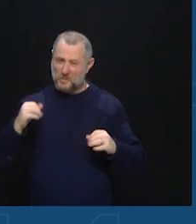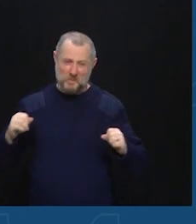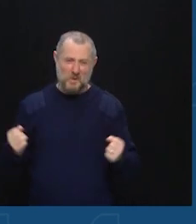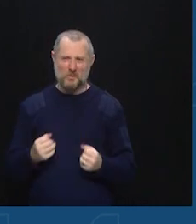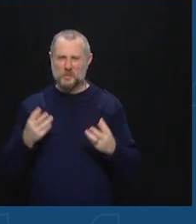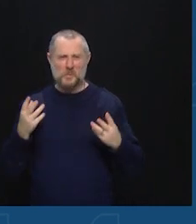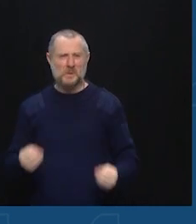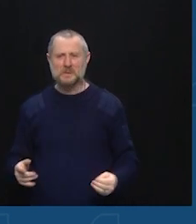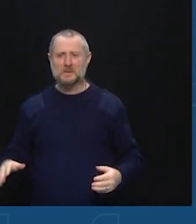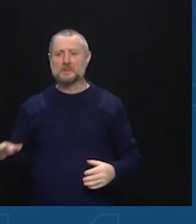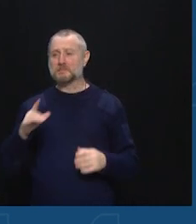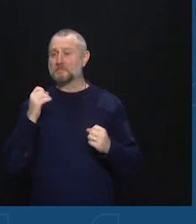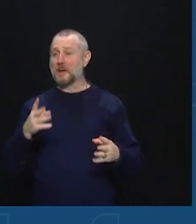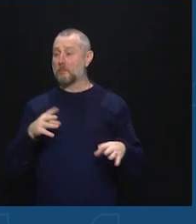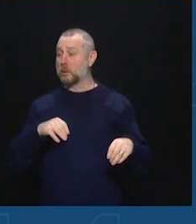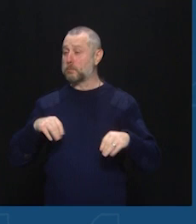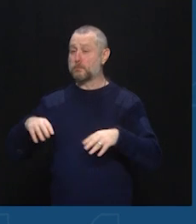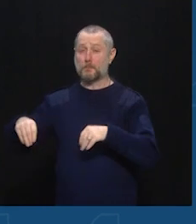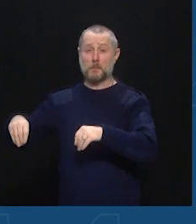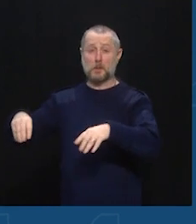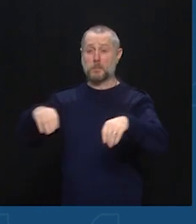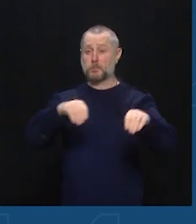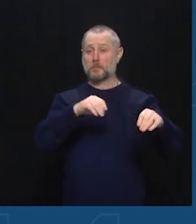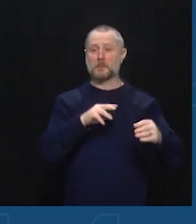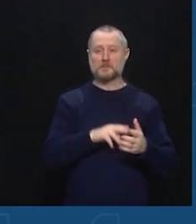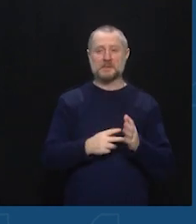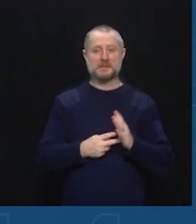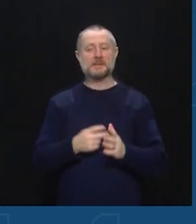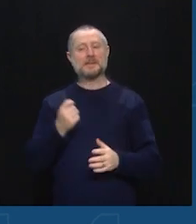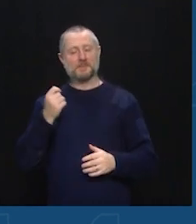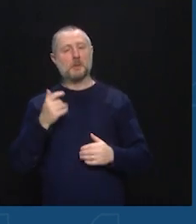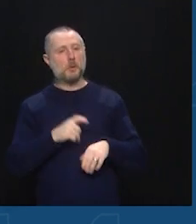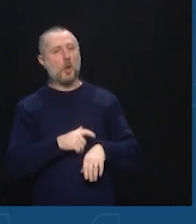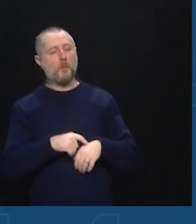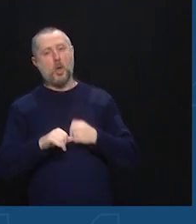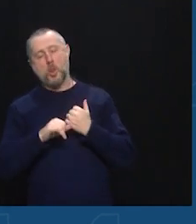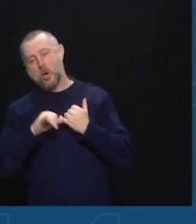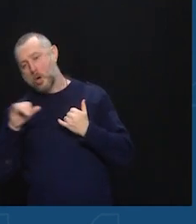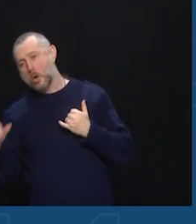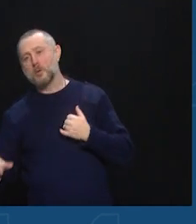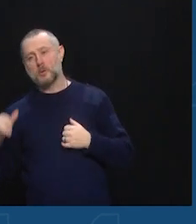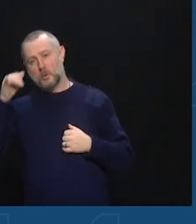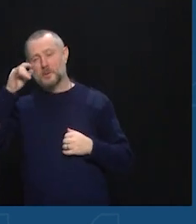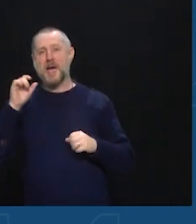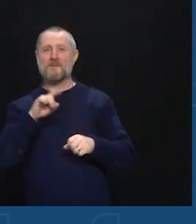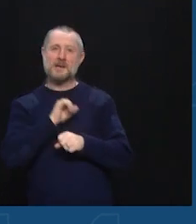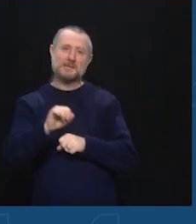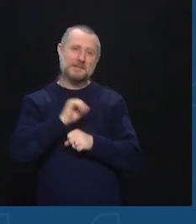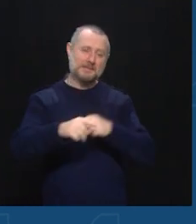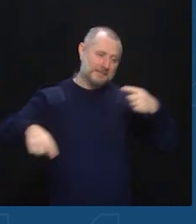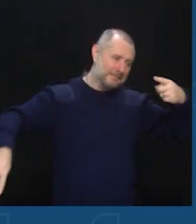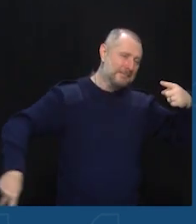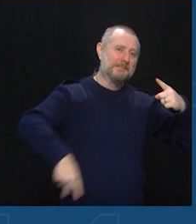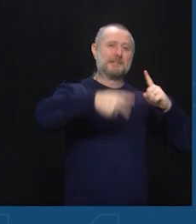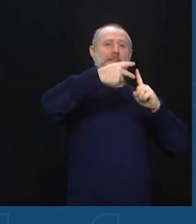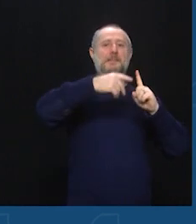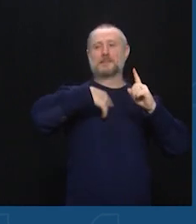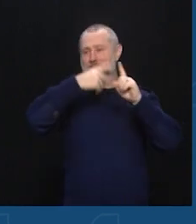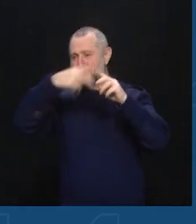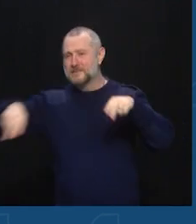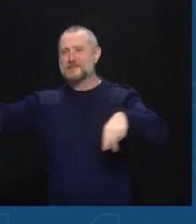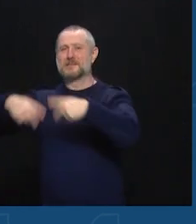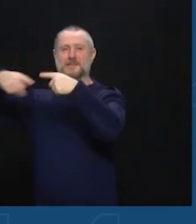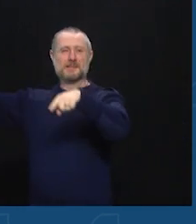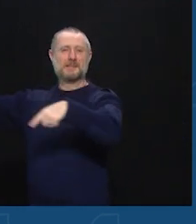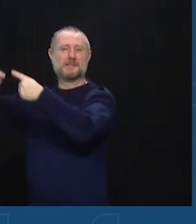of power outages, it will take some time to get full restoration. So a big part of our effort is, of course, we have